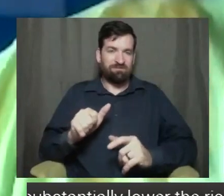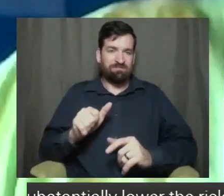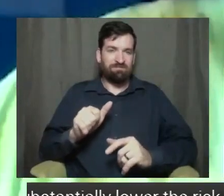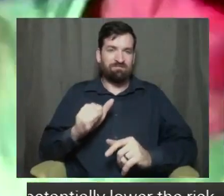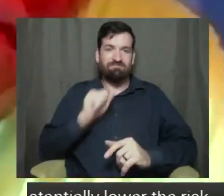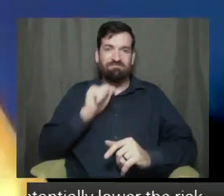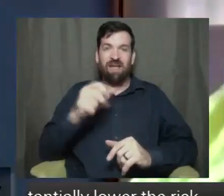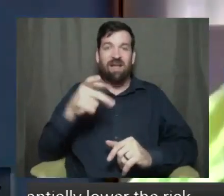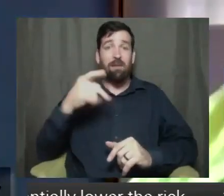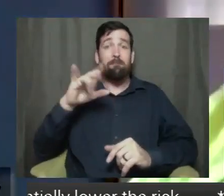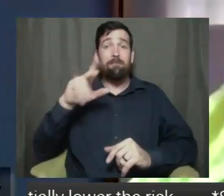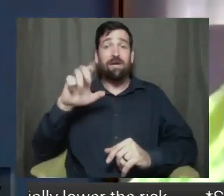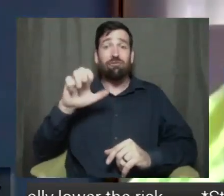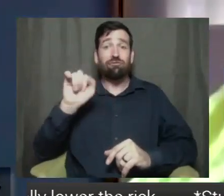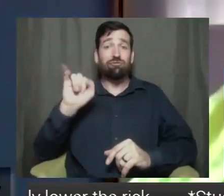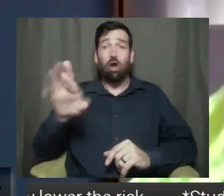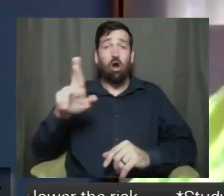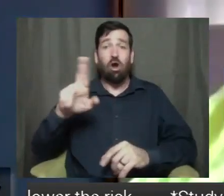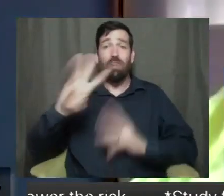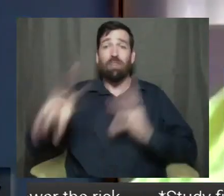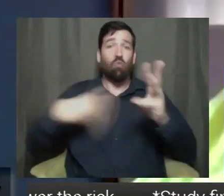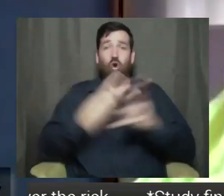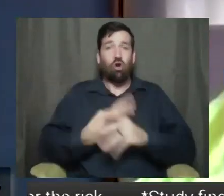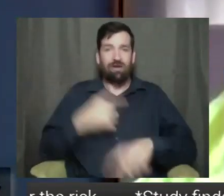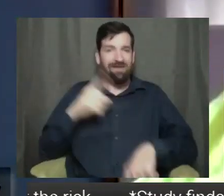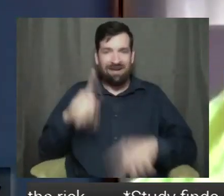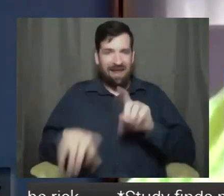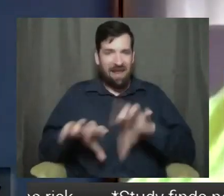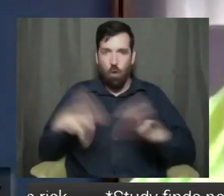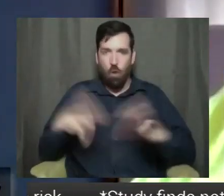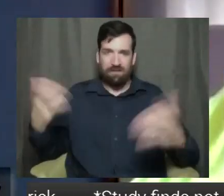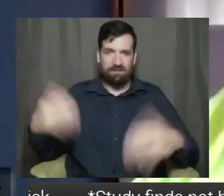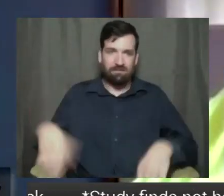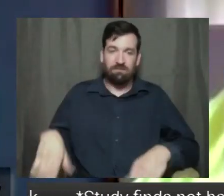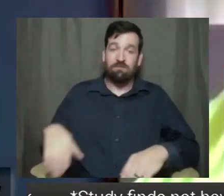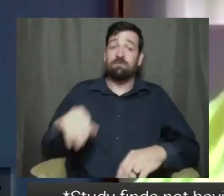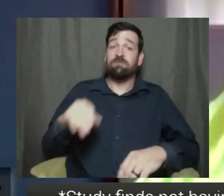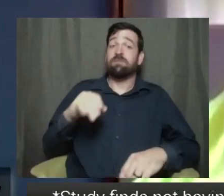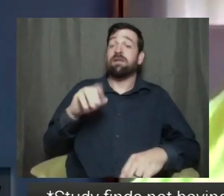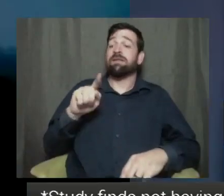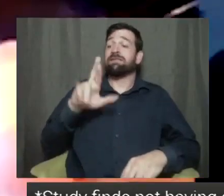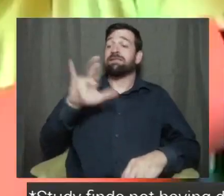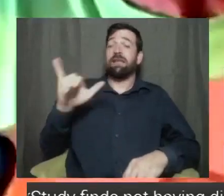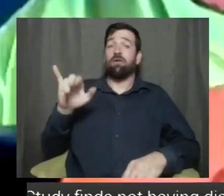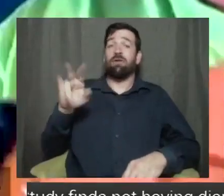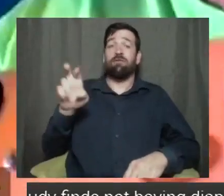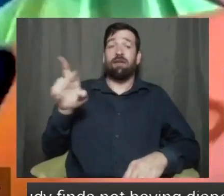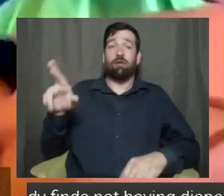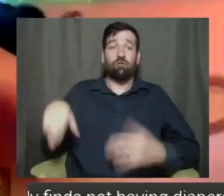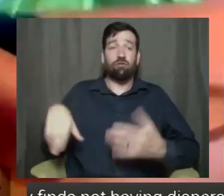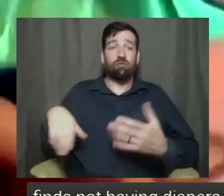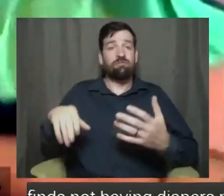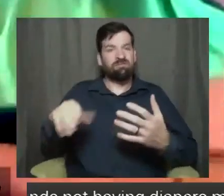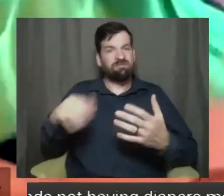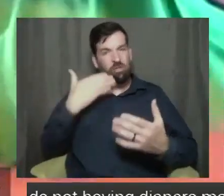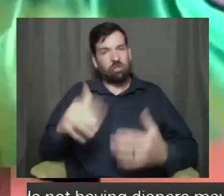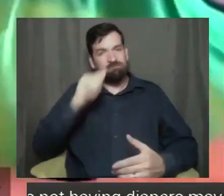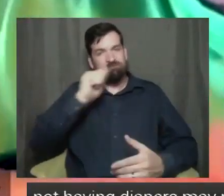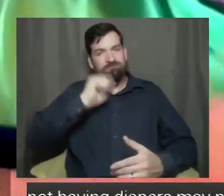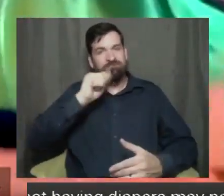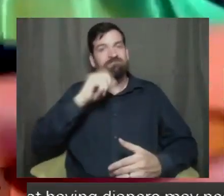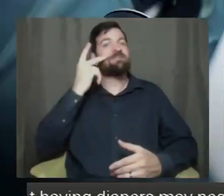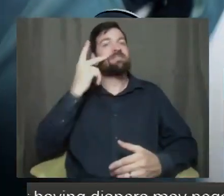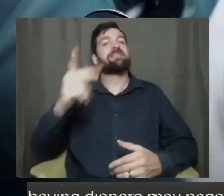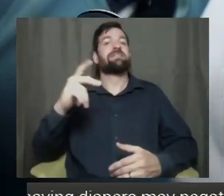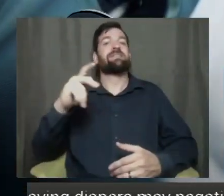can't open. Despite everything that life's thrown at Terry Vare, he's still a pretty good sport. See, it's got a little charging port right here.